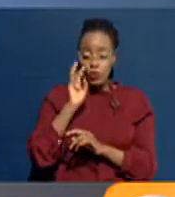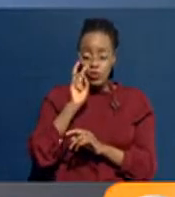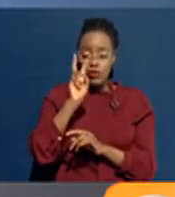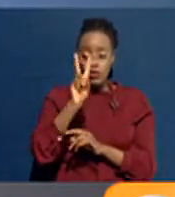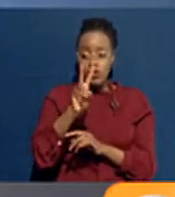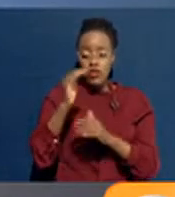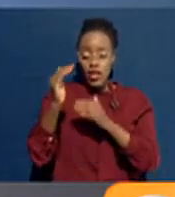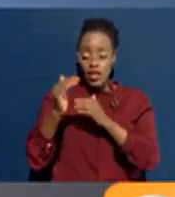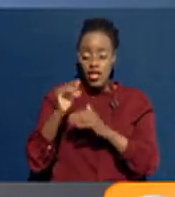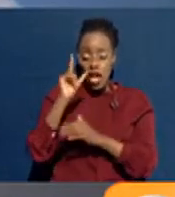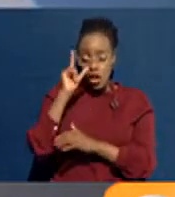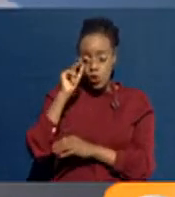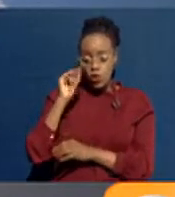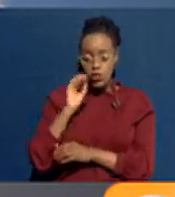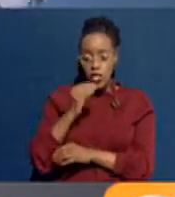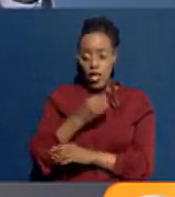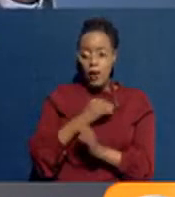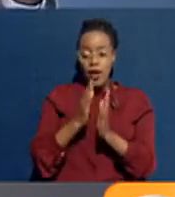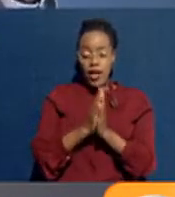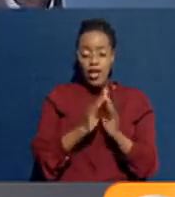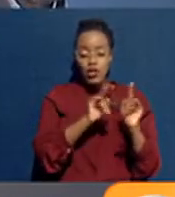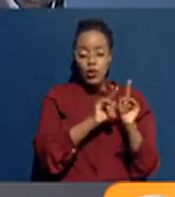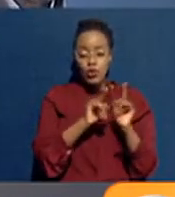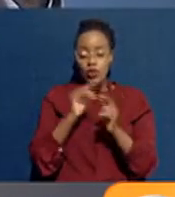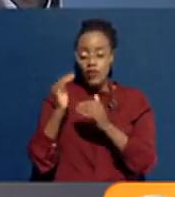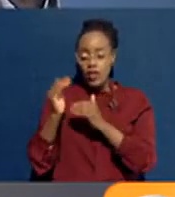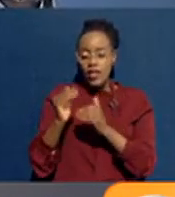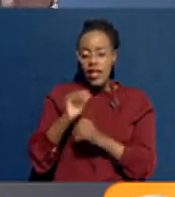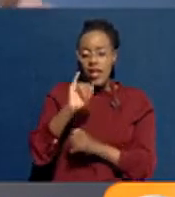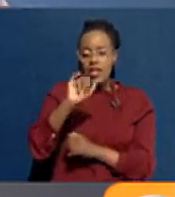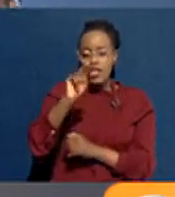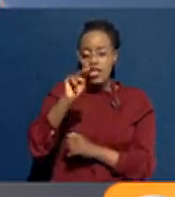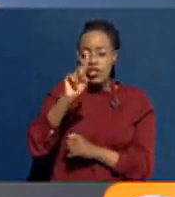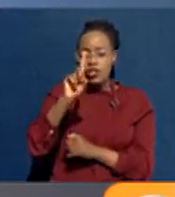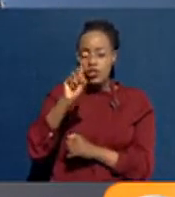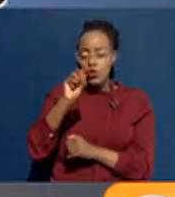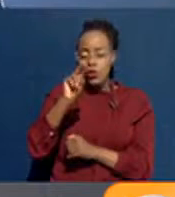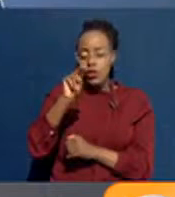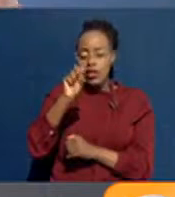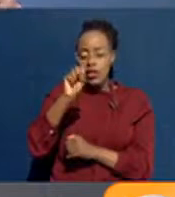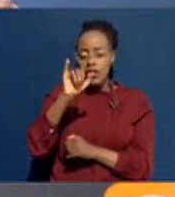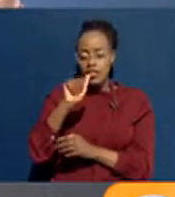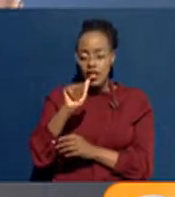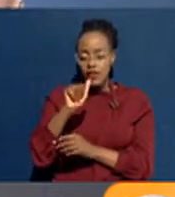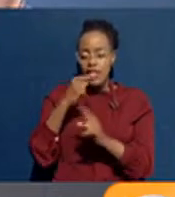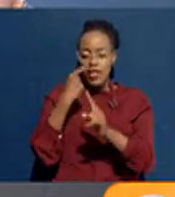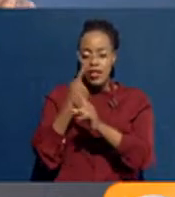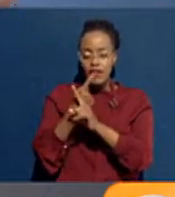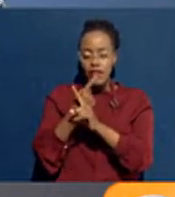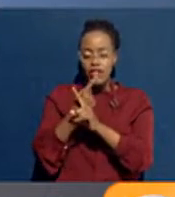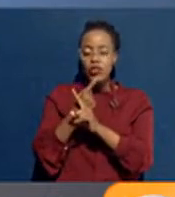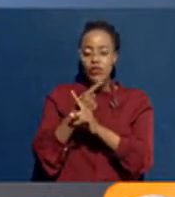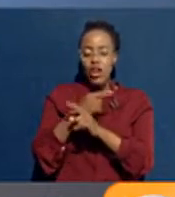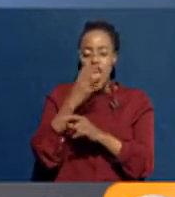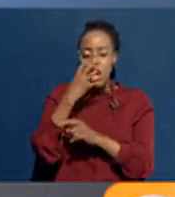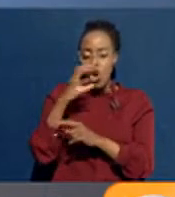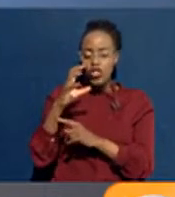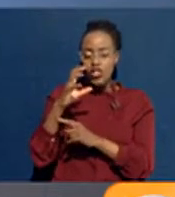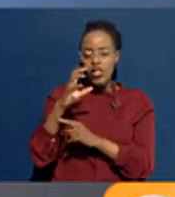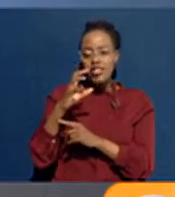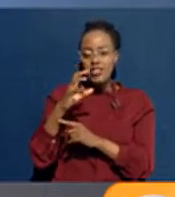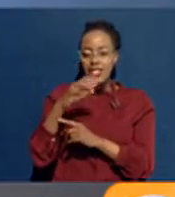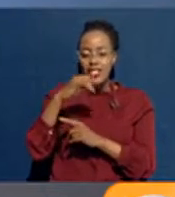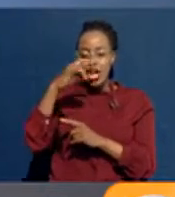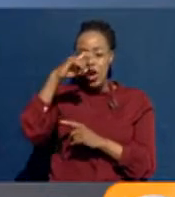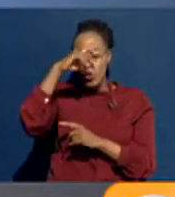near our coast. Yeah. And also around in Indonesia. Yeah. The difference of temperatures. Mm-hmm. And that we refer